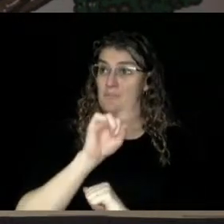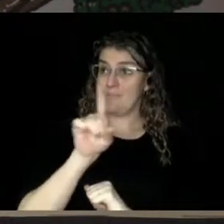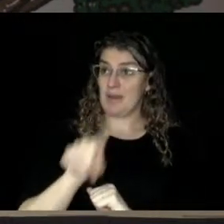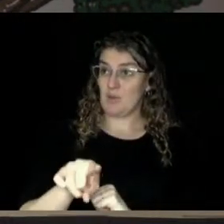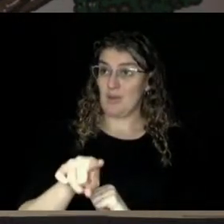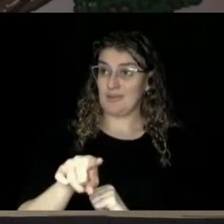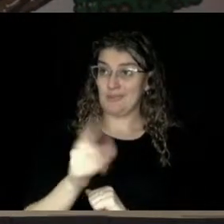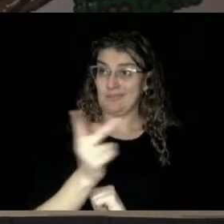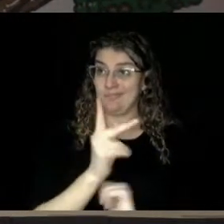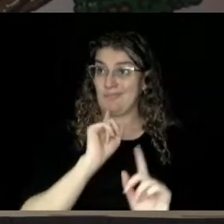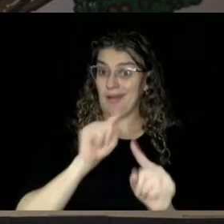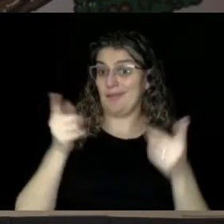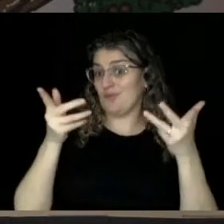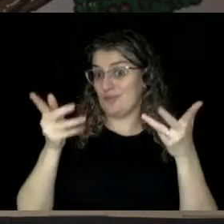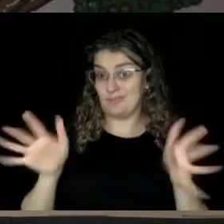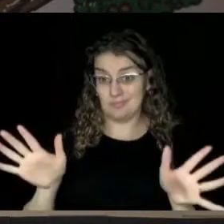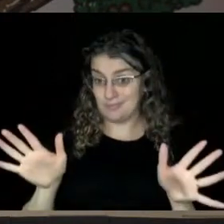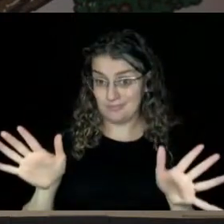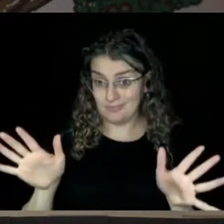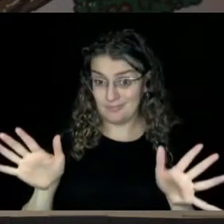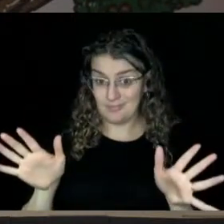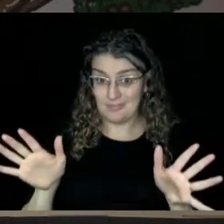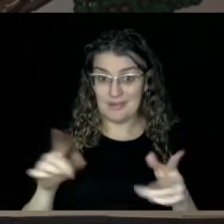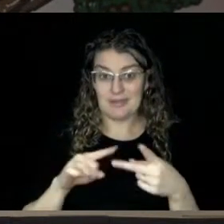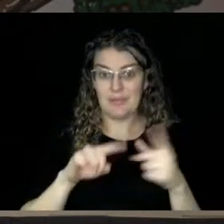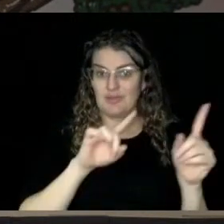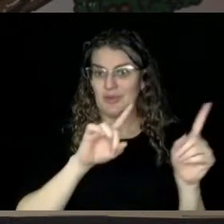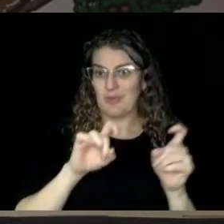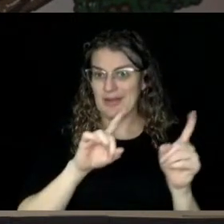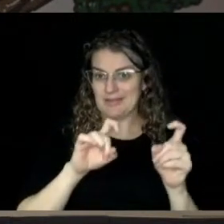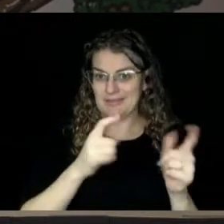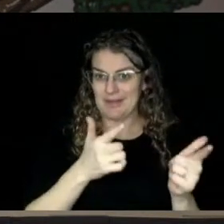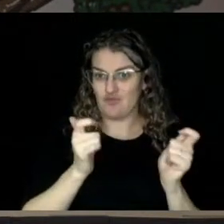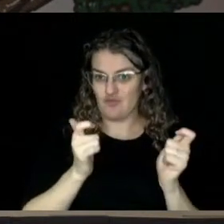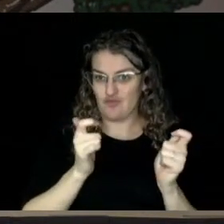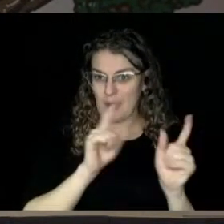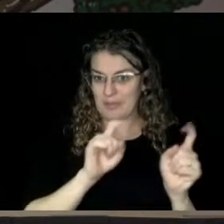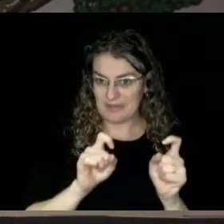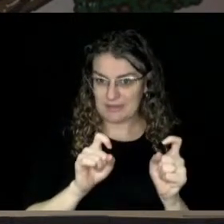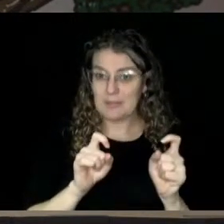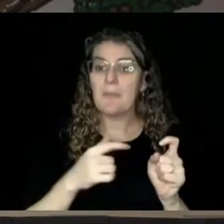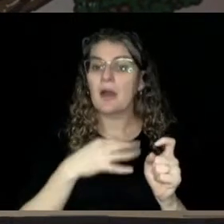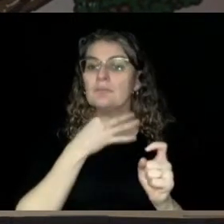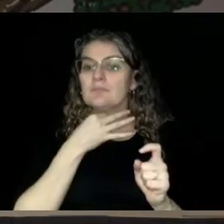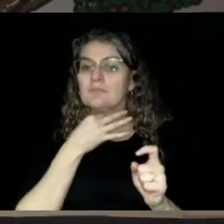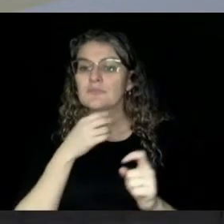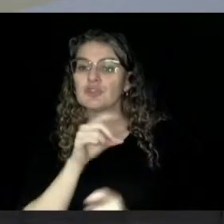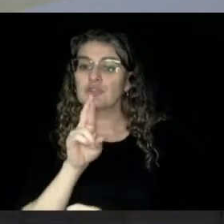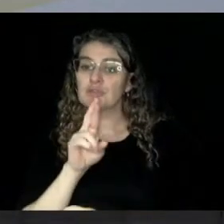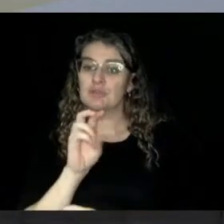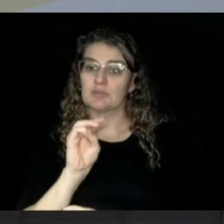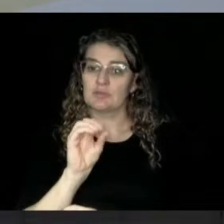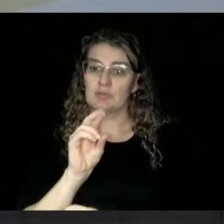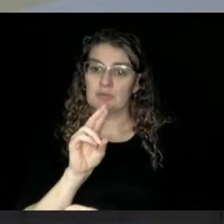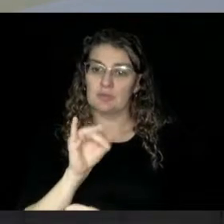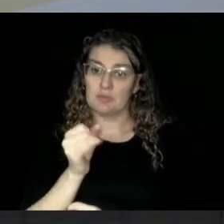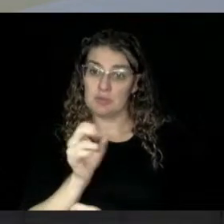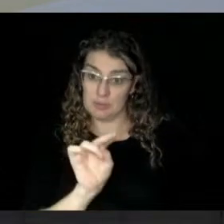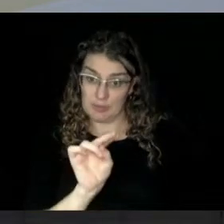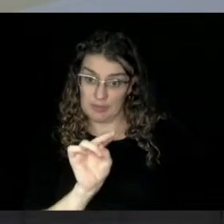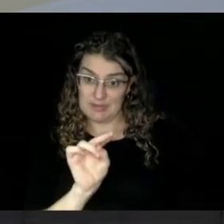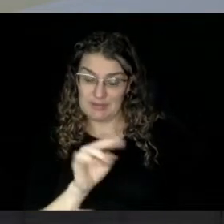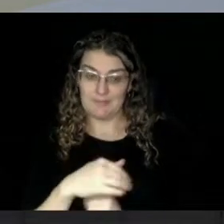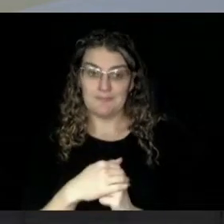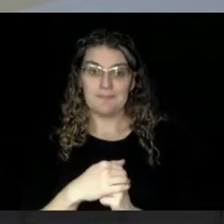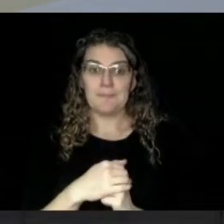been asked and answered, especially on the rapid testing. But I guess I would ask Dr. Morrison. I've heard